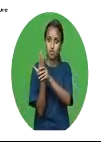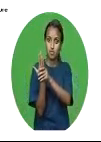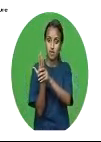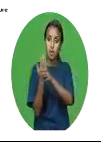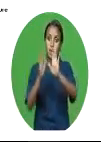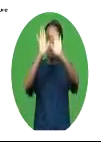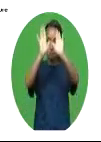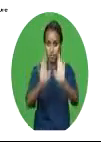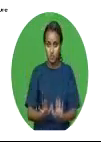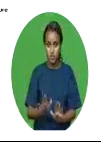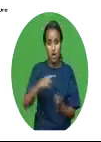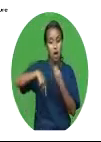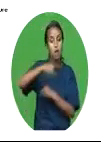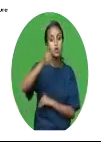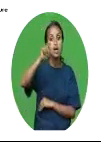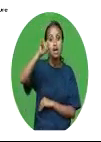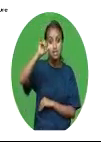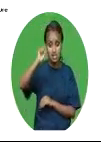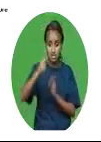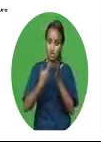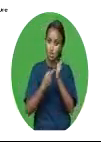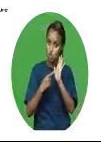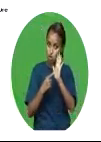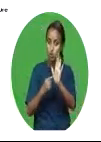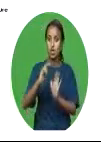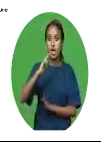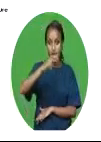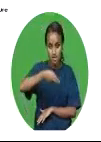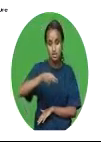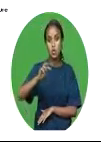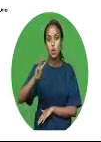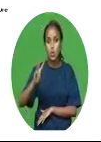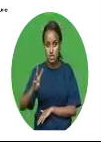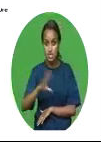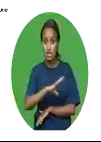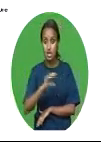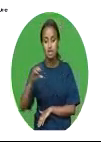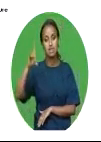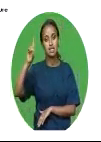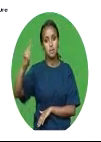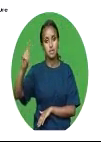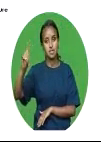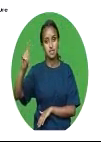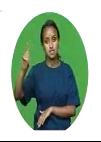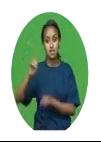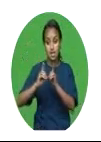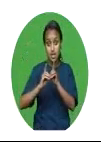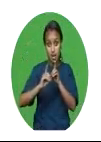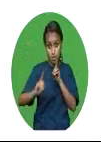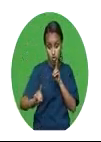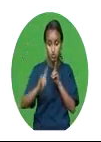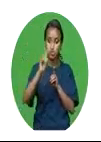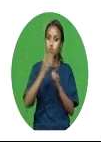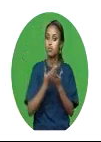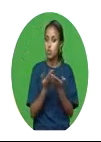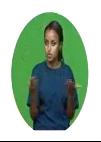figure about an axis. It shows height, width, and depth dimensions of the